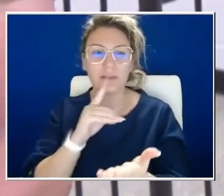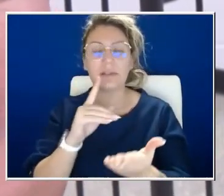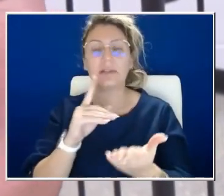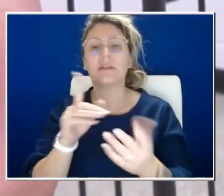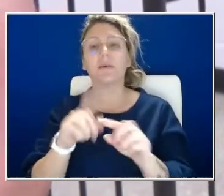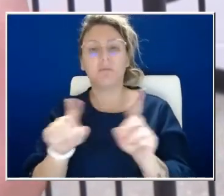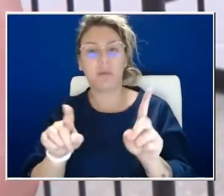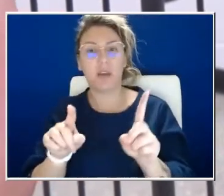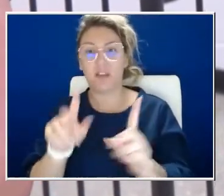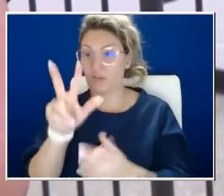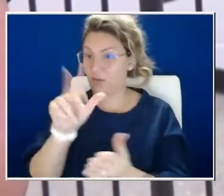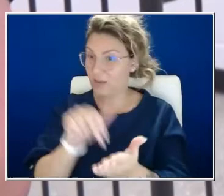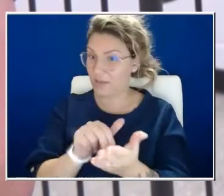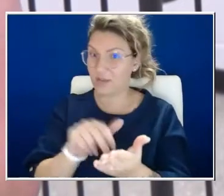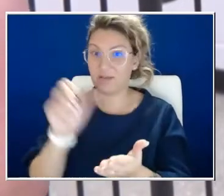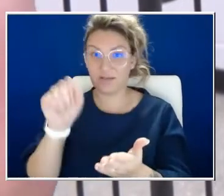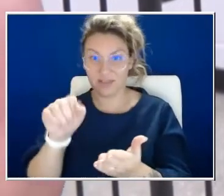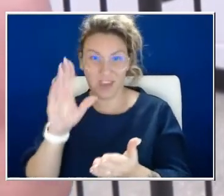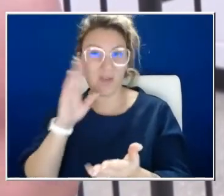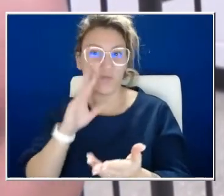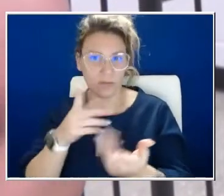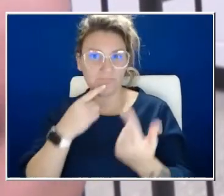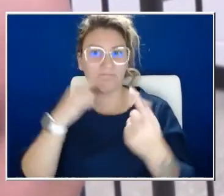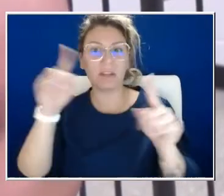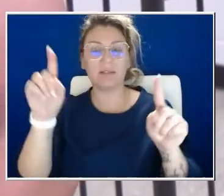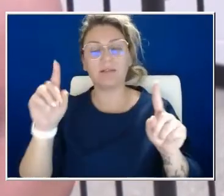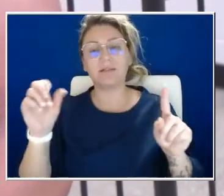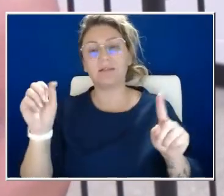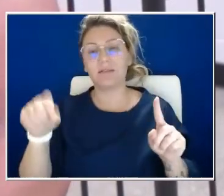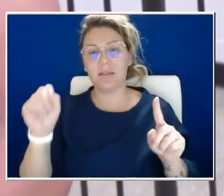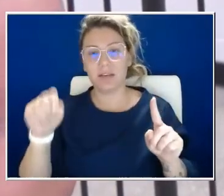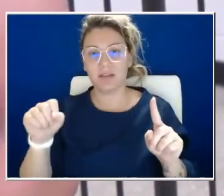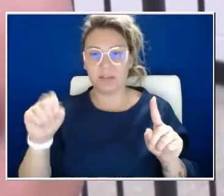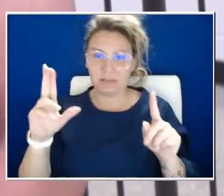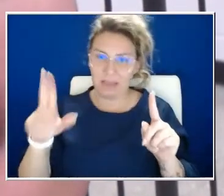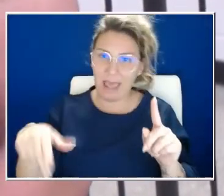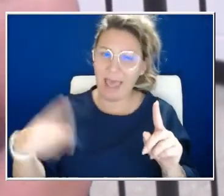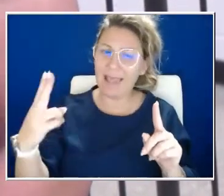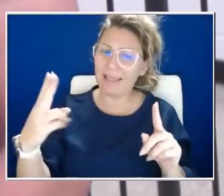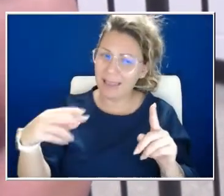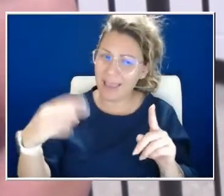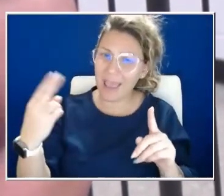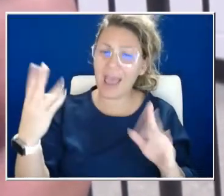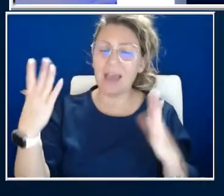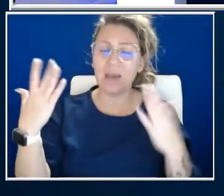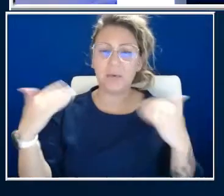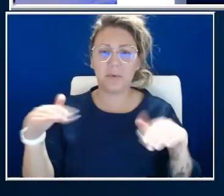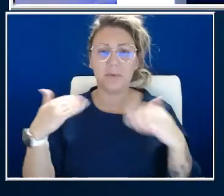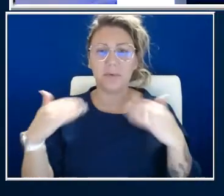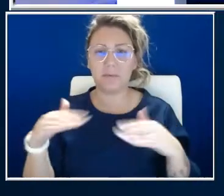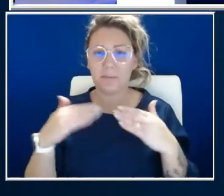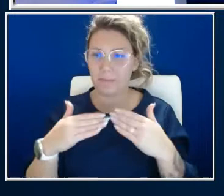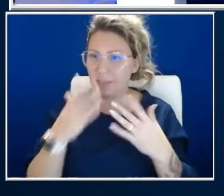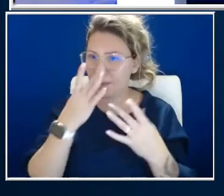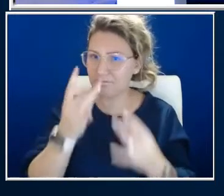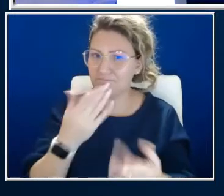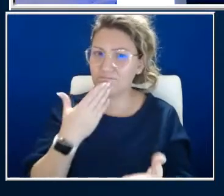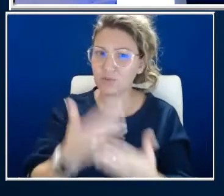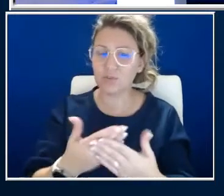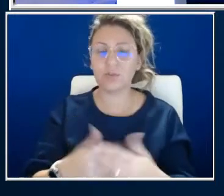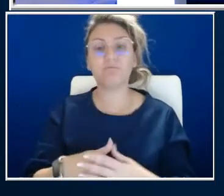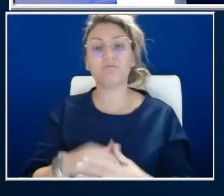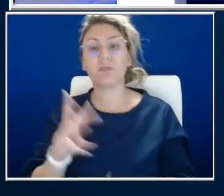to 3,000. So, yes, it has been highly, highly good for us. Will, I have a question for